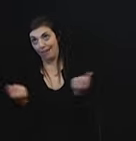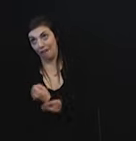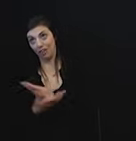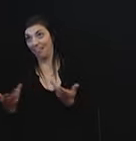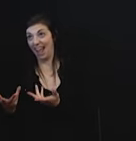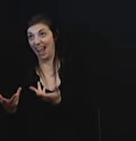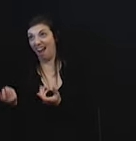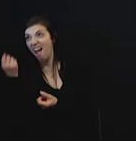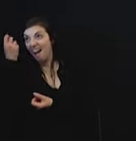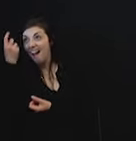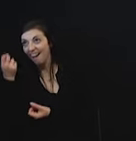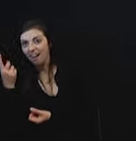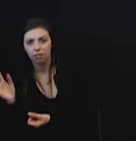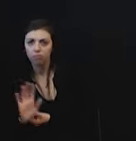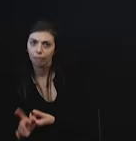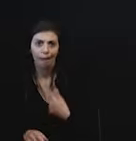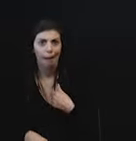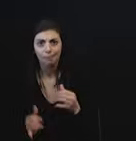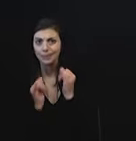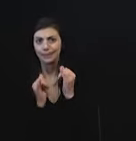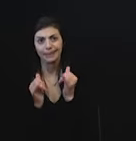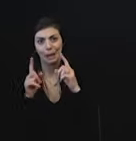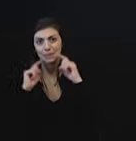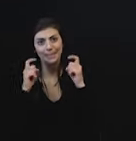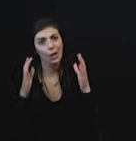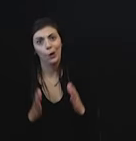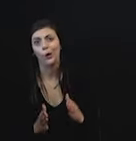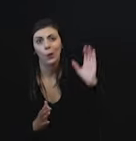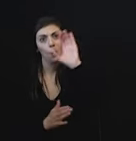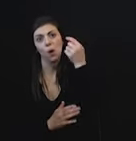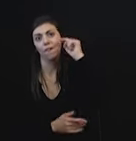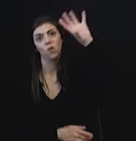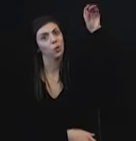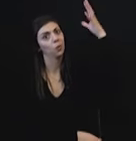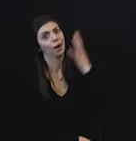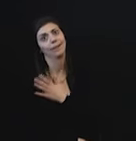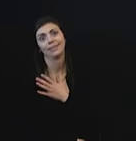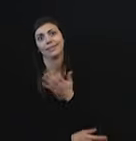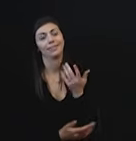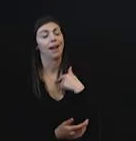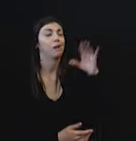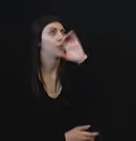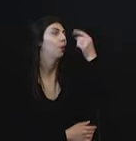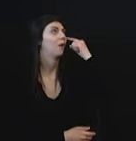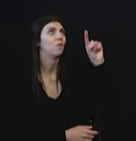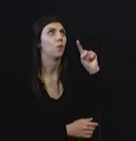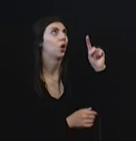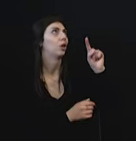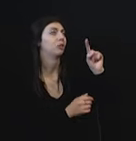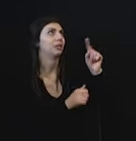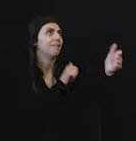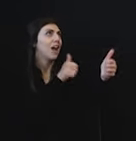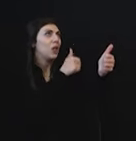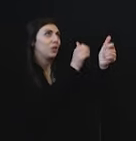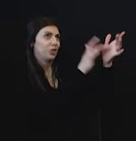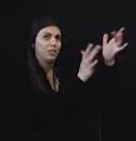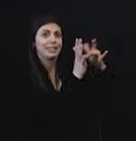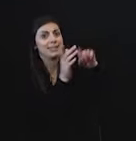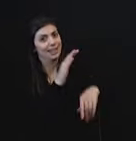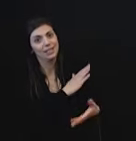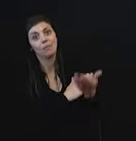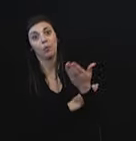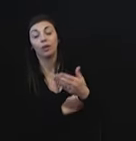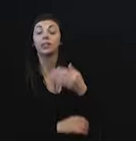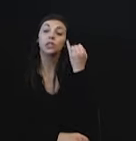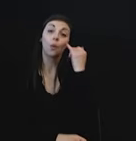by grace, looking to seek after and pursue Jesus this morning. And so my prayer and hope for all of you, if it's your